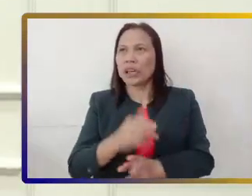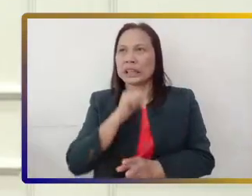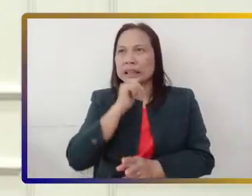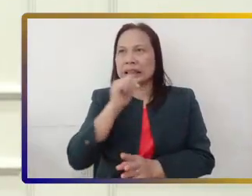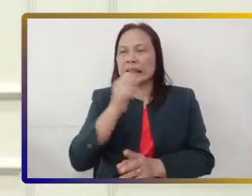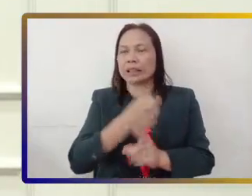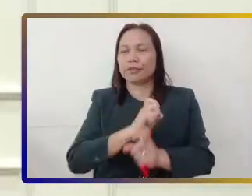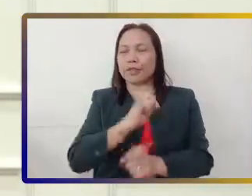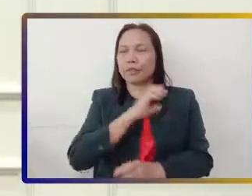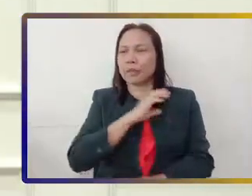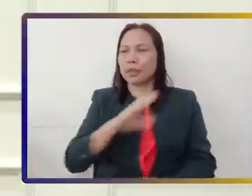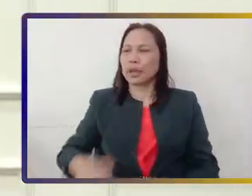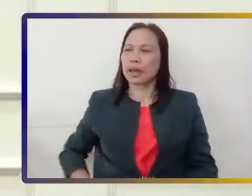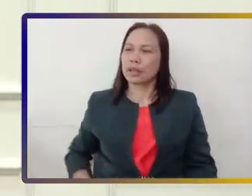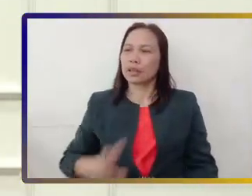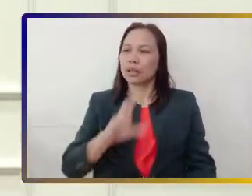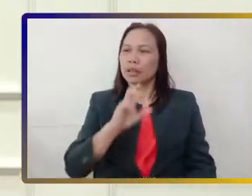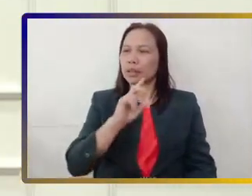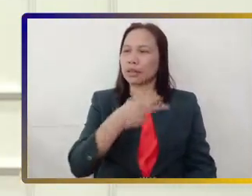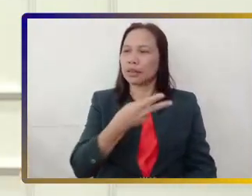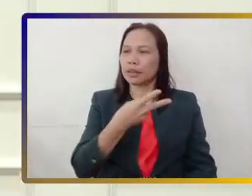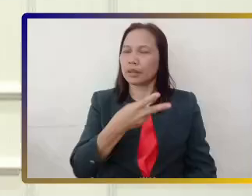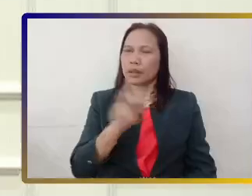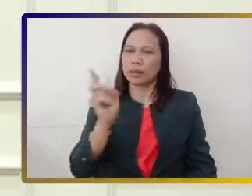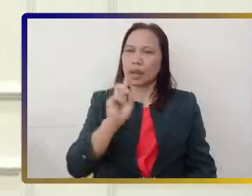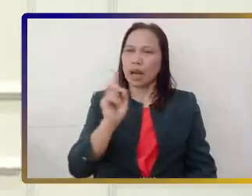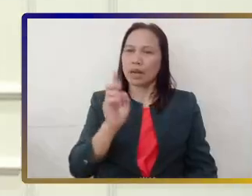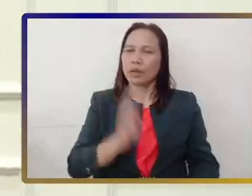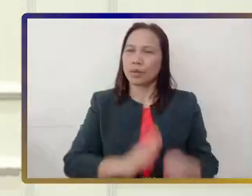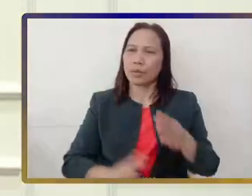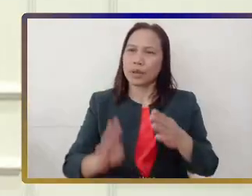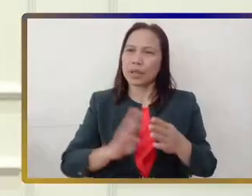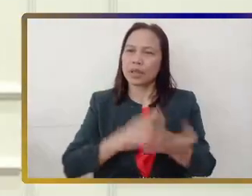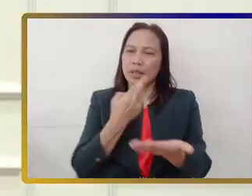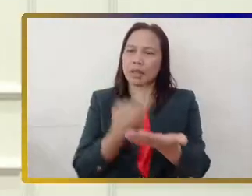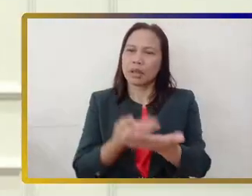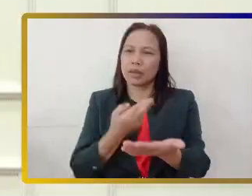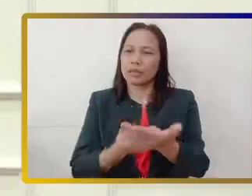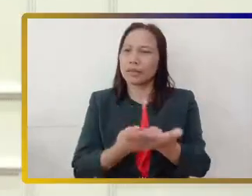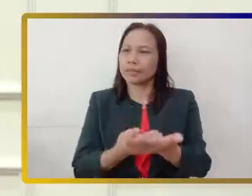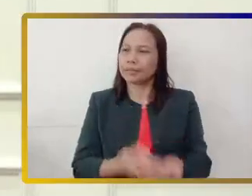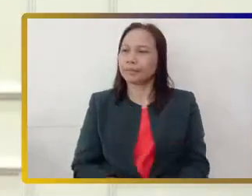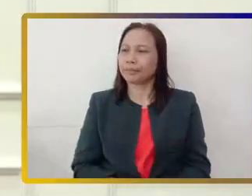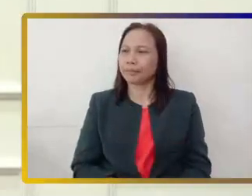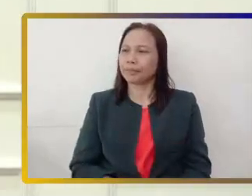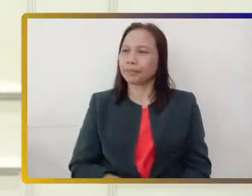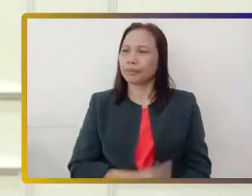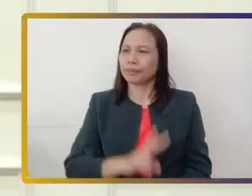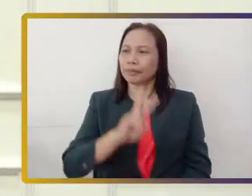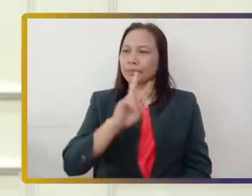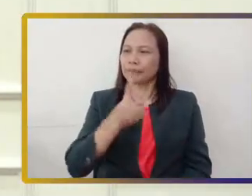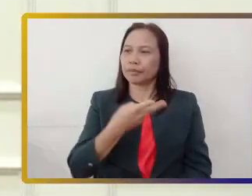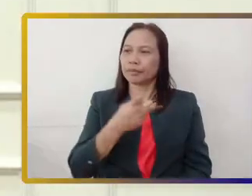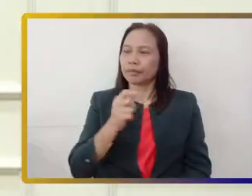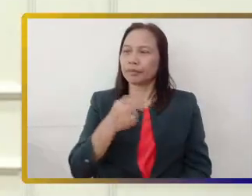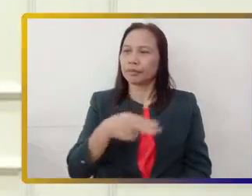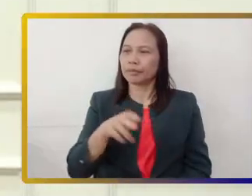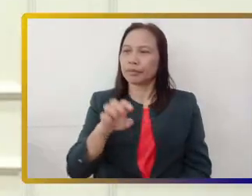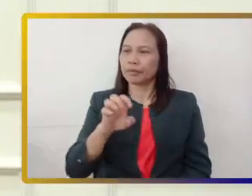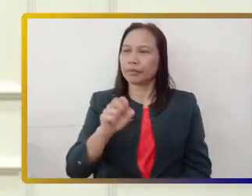Christ second basis of recording 2 thessalonians chapter 2